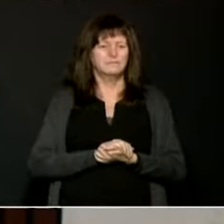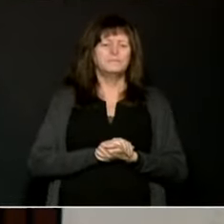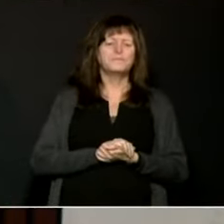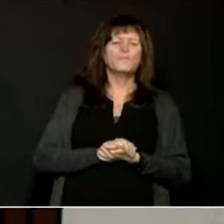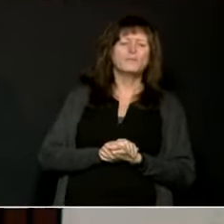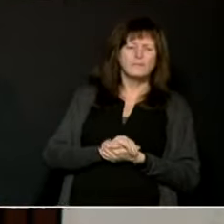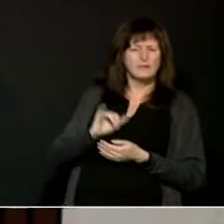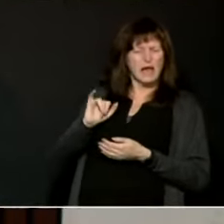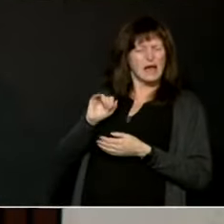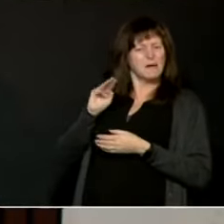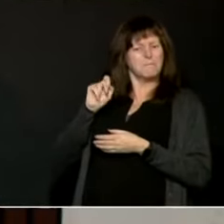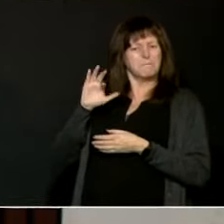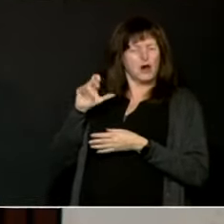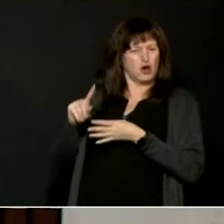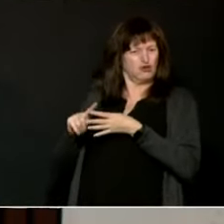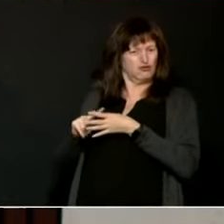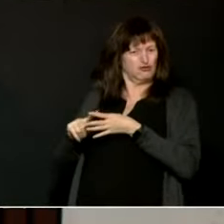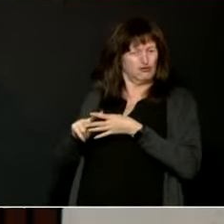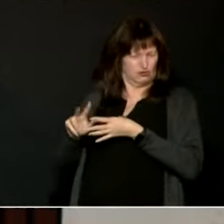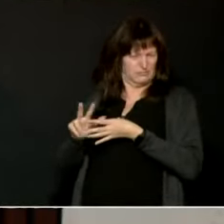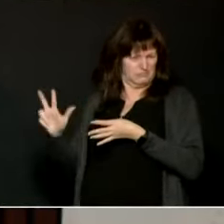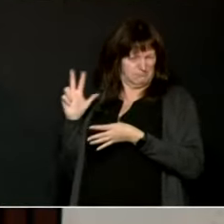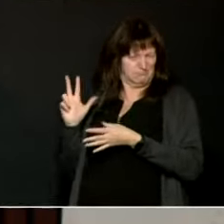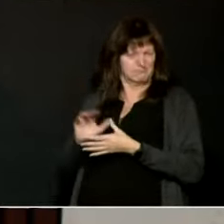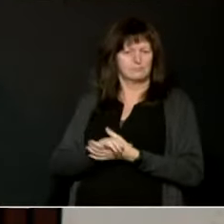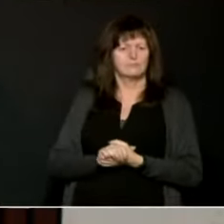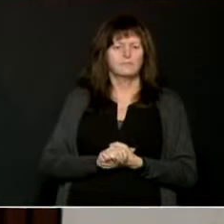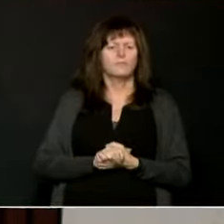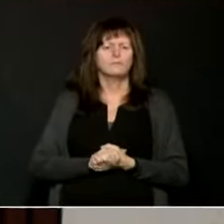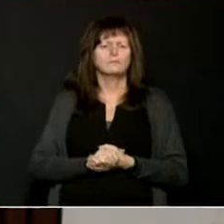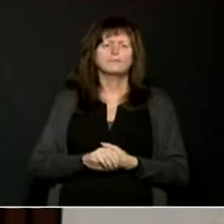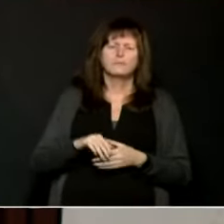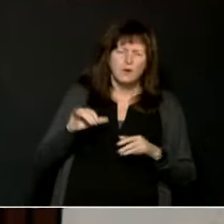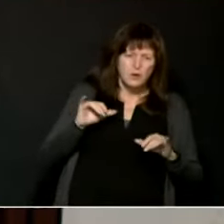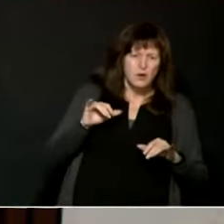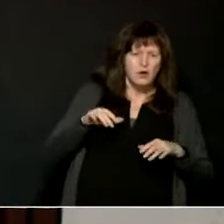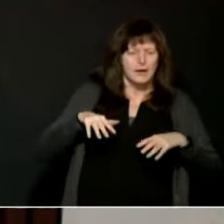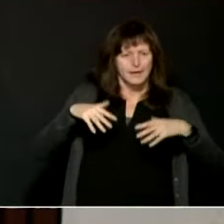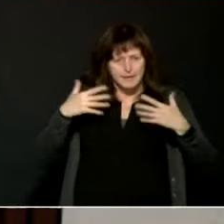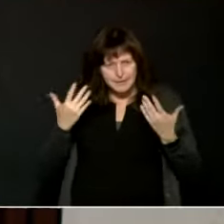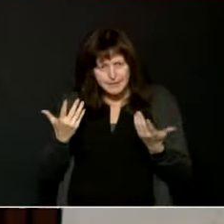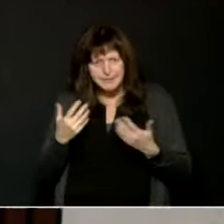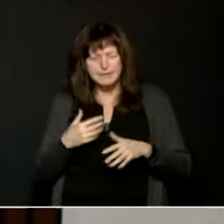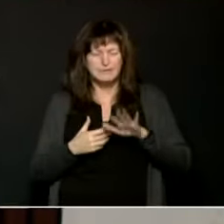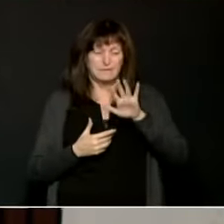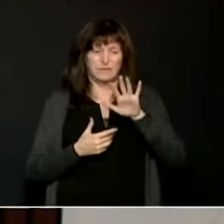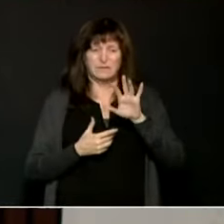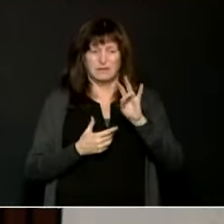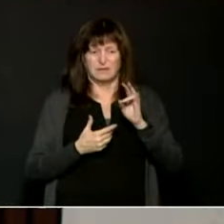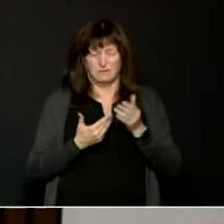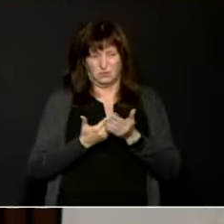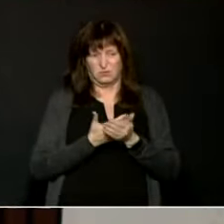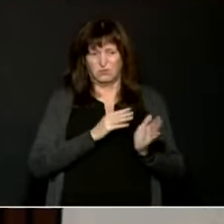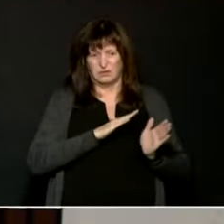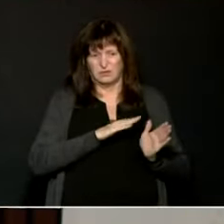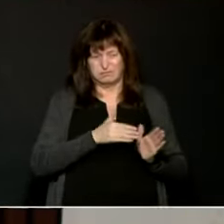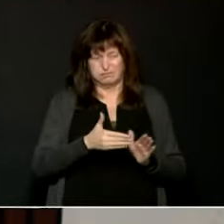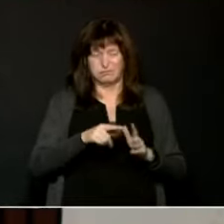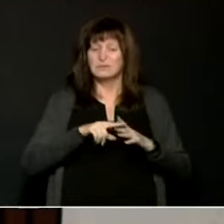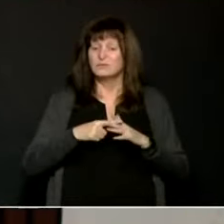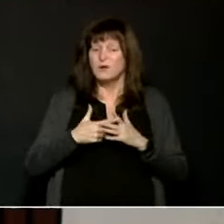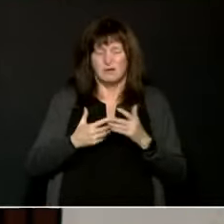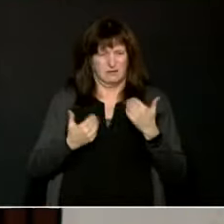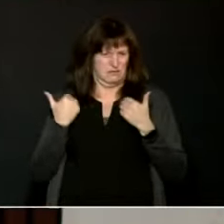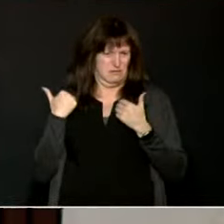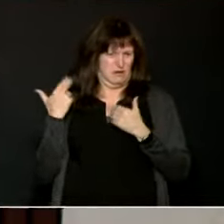reporting an additional 57 deaths, unfortunately, since our last update on Thursday, and that includes 10